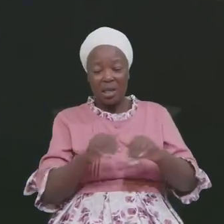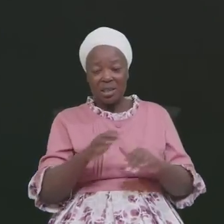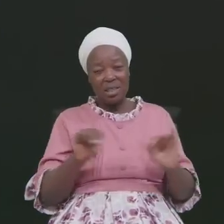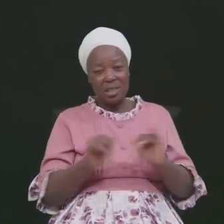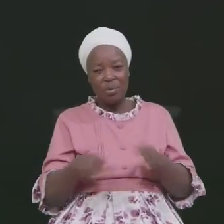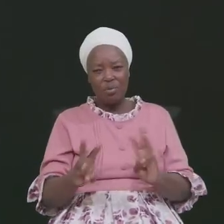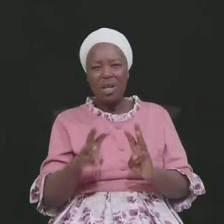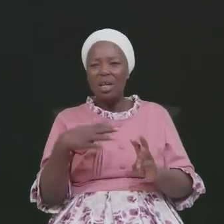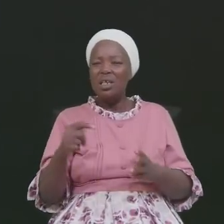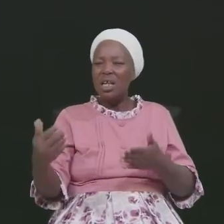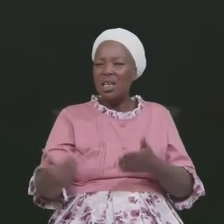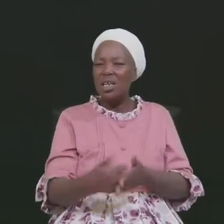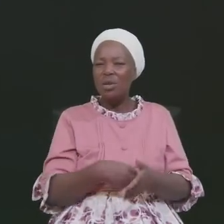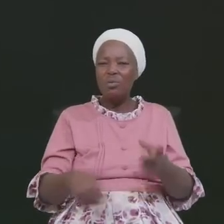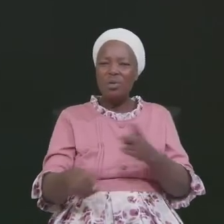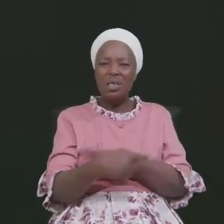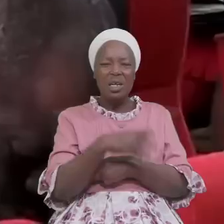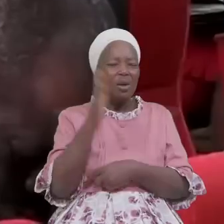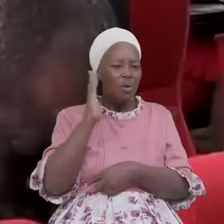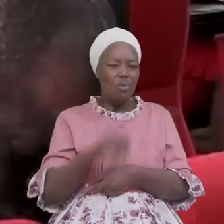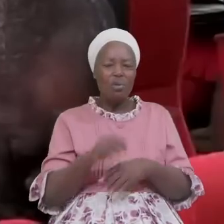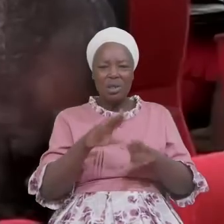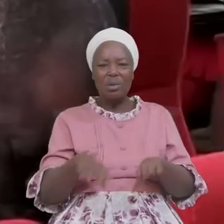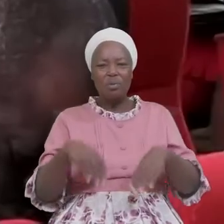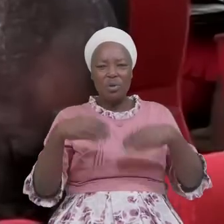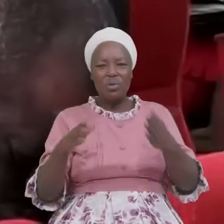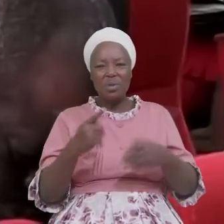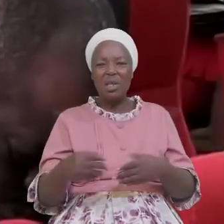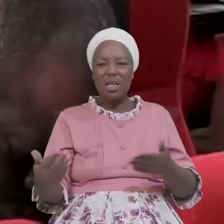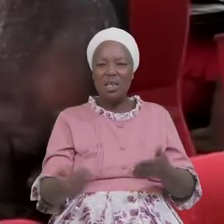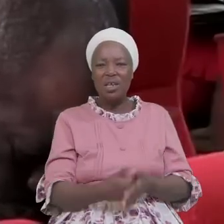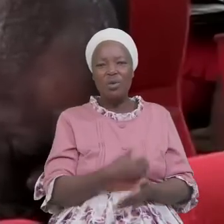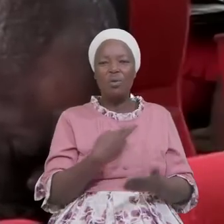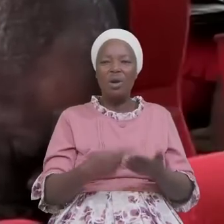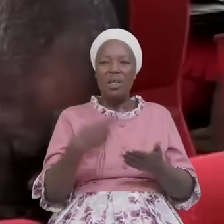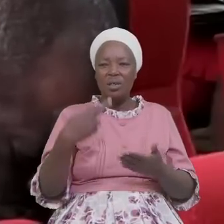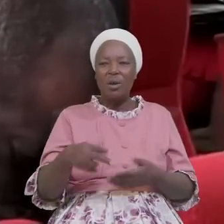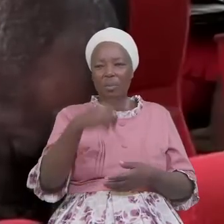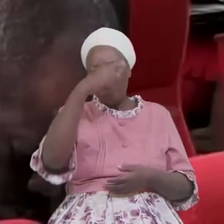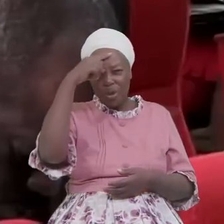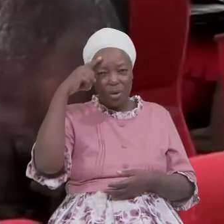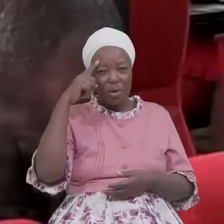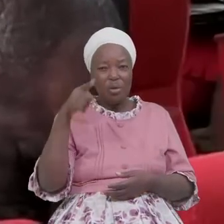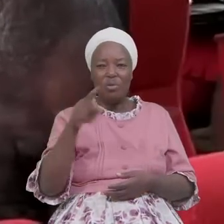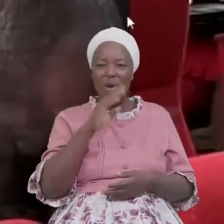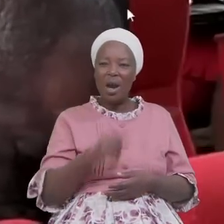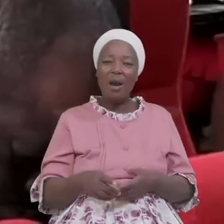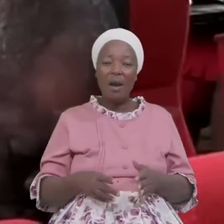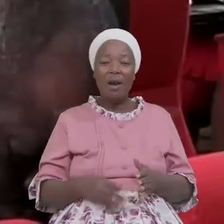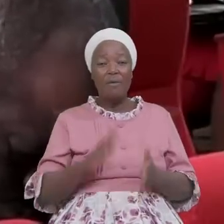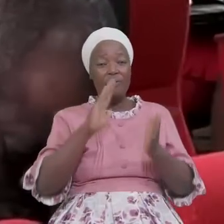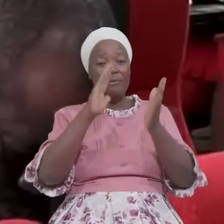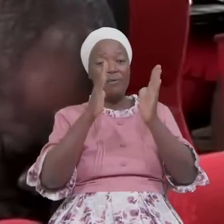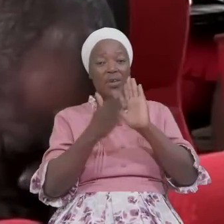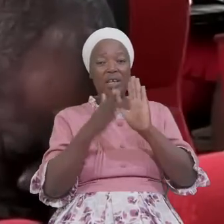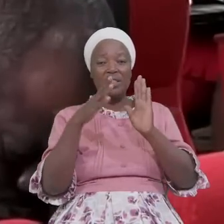new day will produce the old result, because you're confronting the